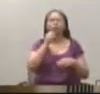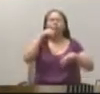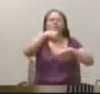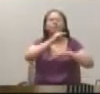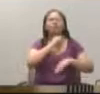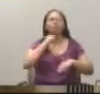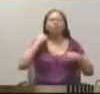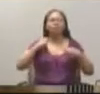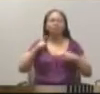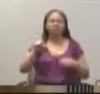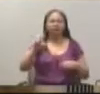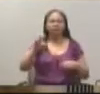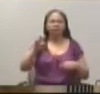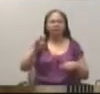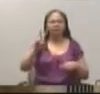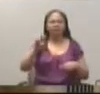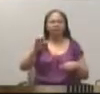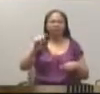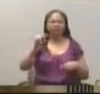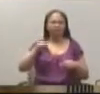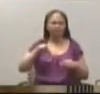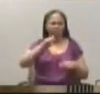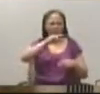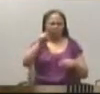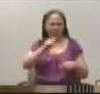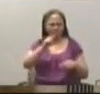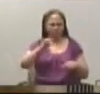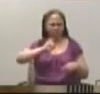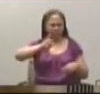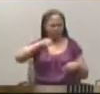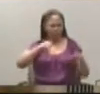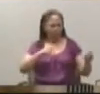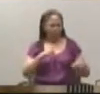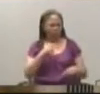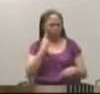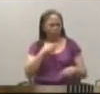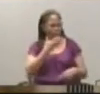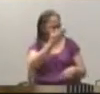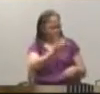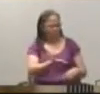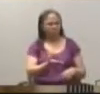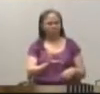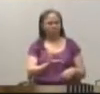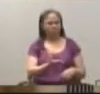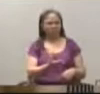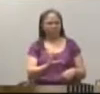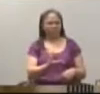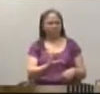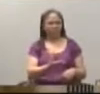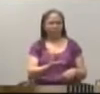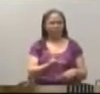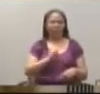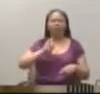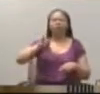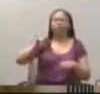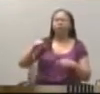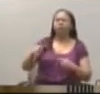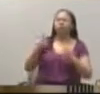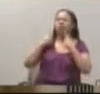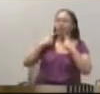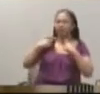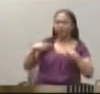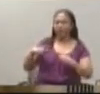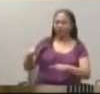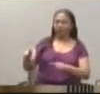priests and Levites from Jerusalem to ask him, "Who are you?" he not only